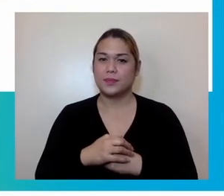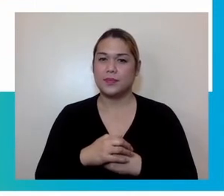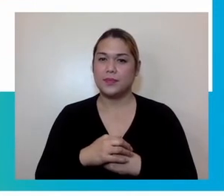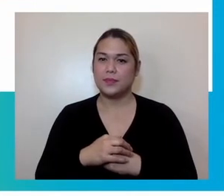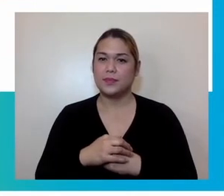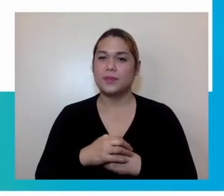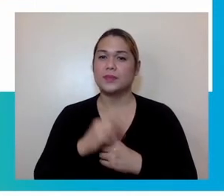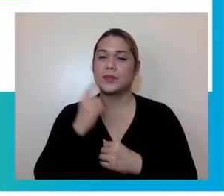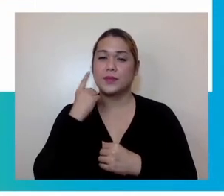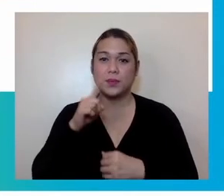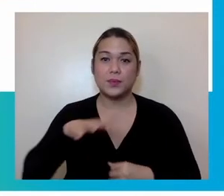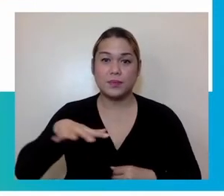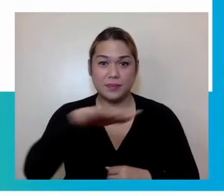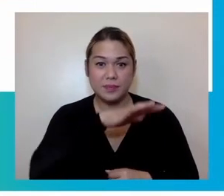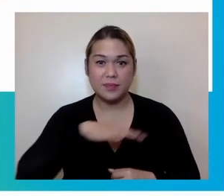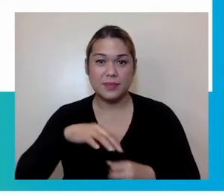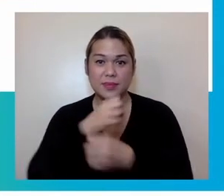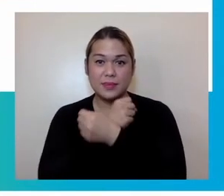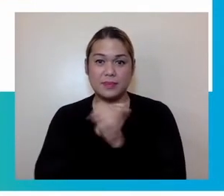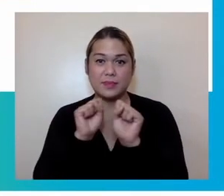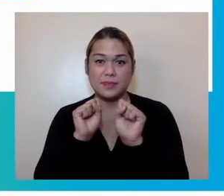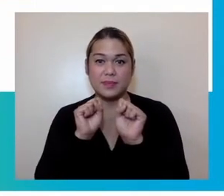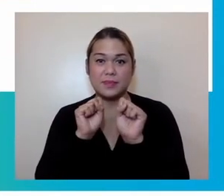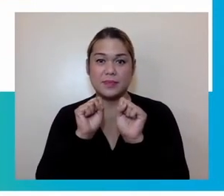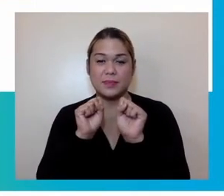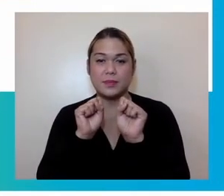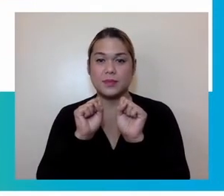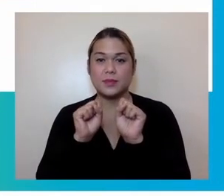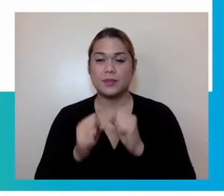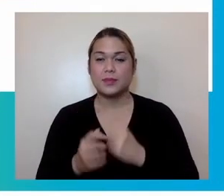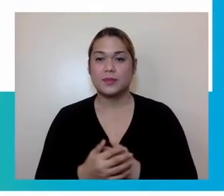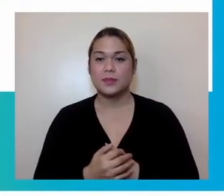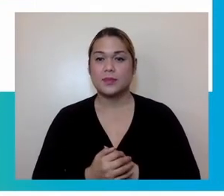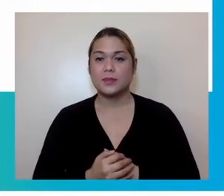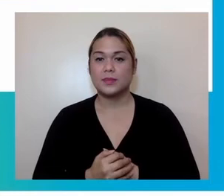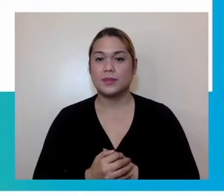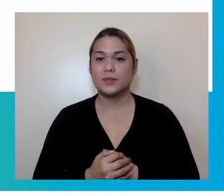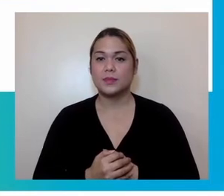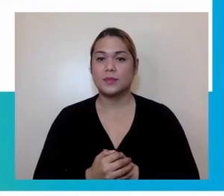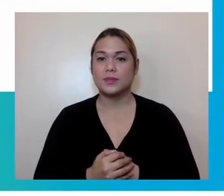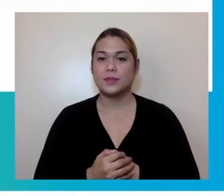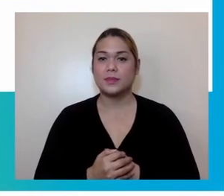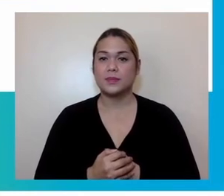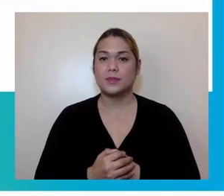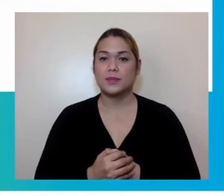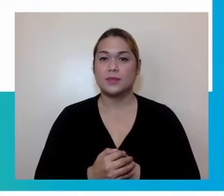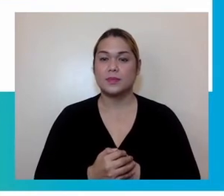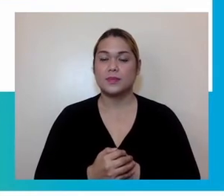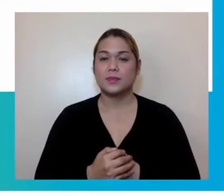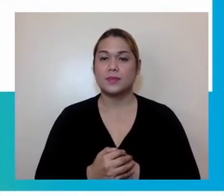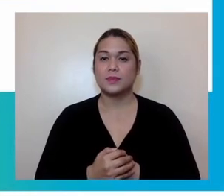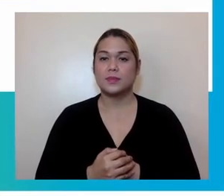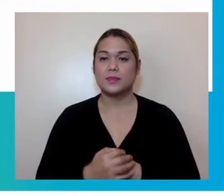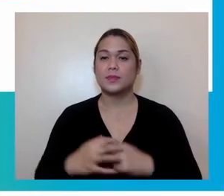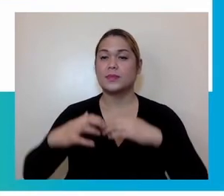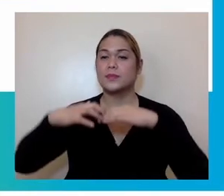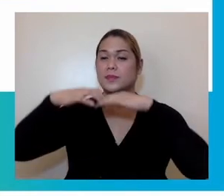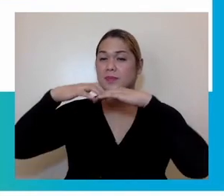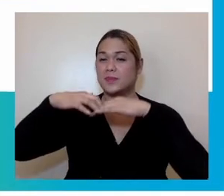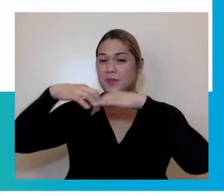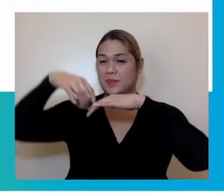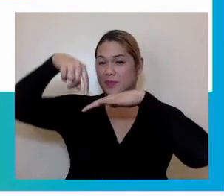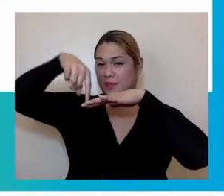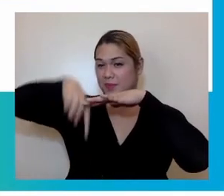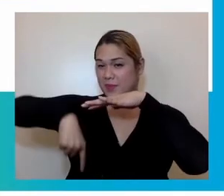geothermal potentials are mostly adjacent to the volcanoes that's occurred many